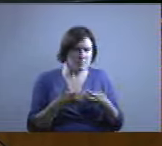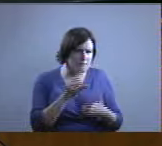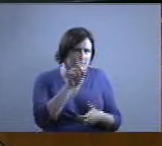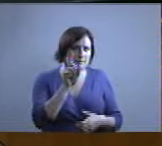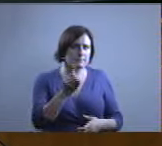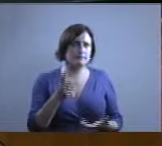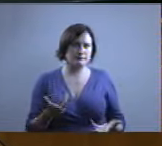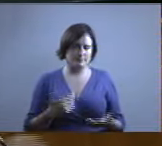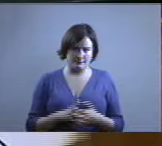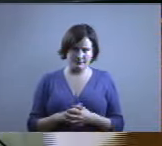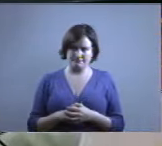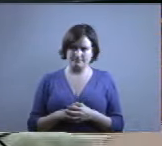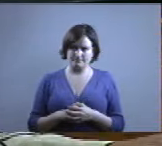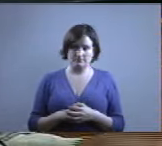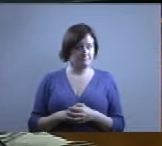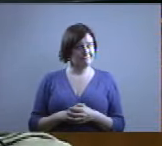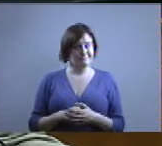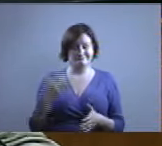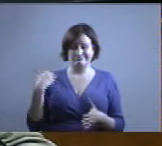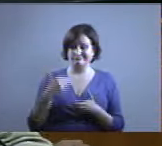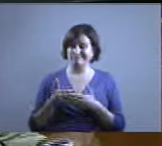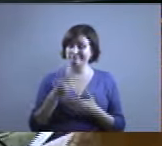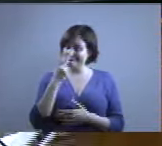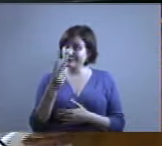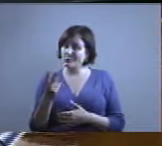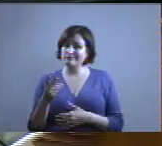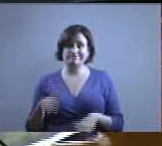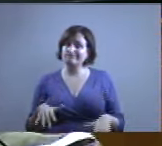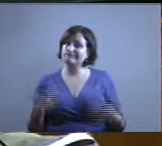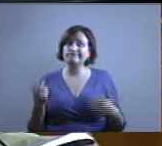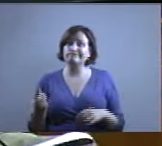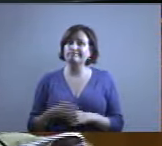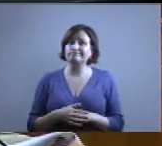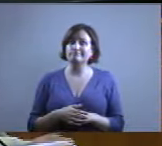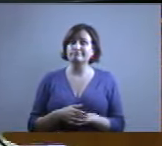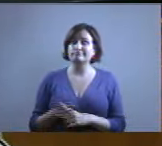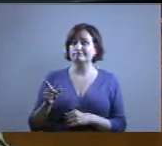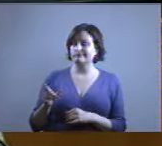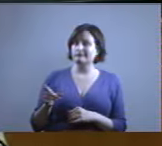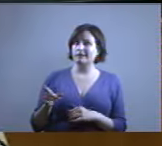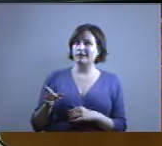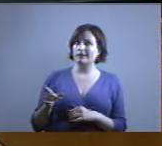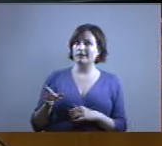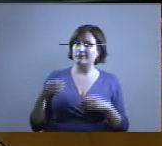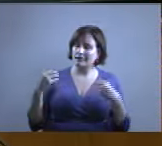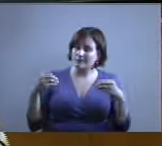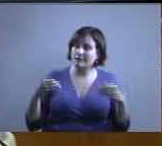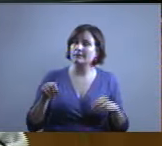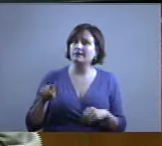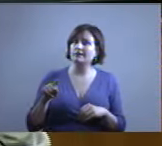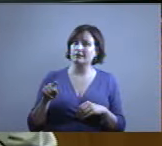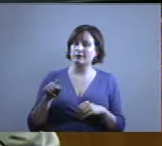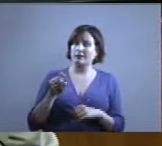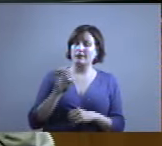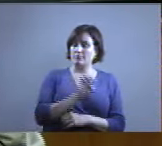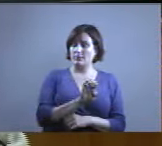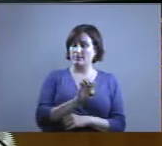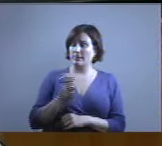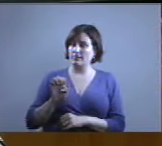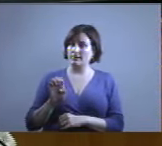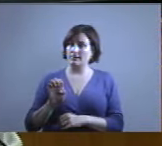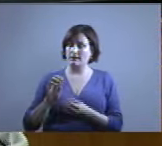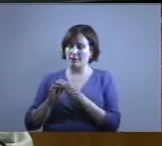answer, I'm afraid, is a big no, they haven't. Generally, there is sufficient consensus that Employment Equity Amendment